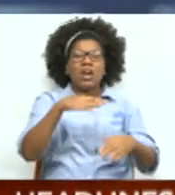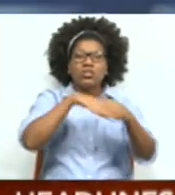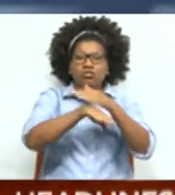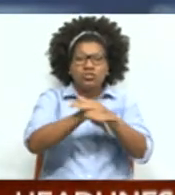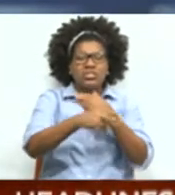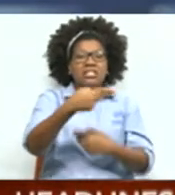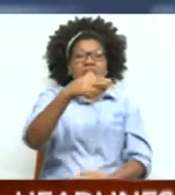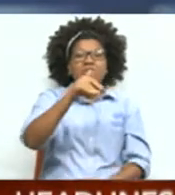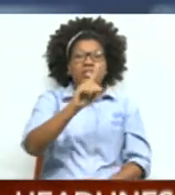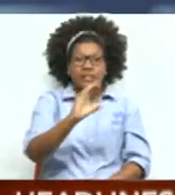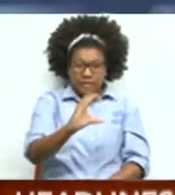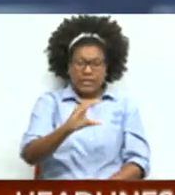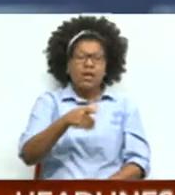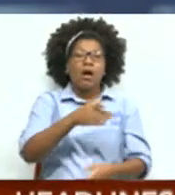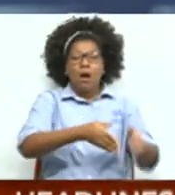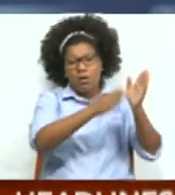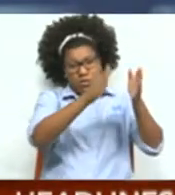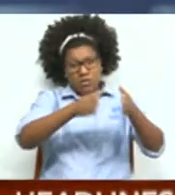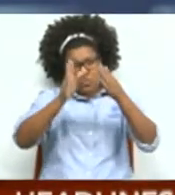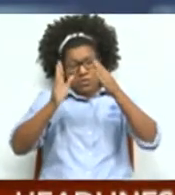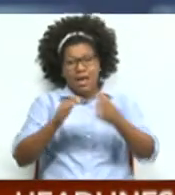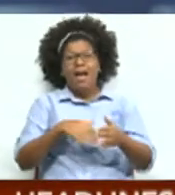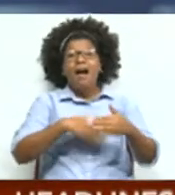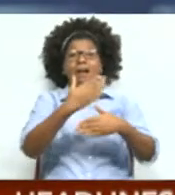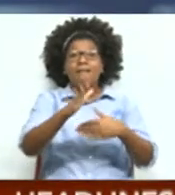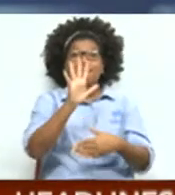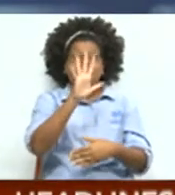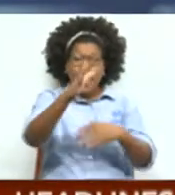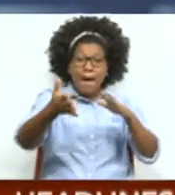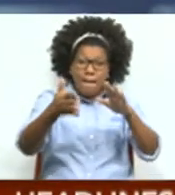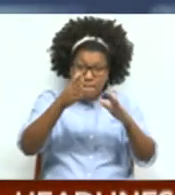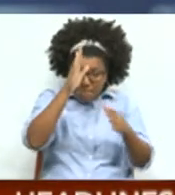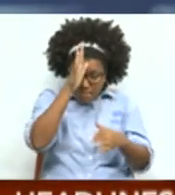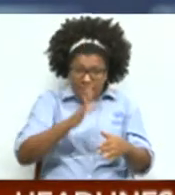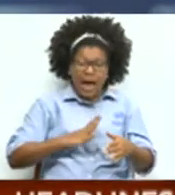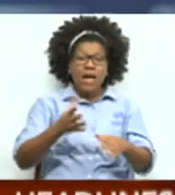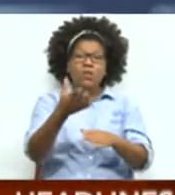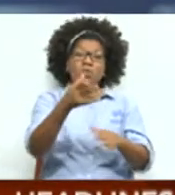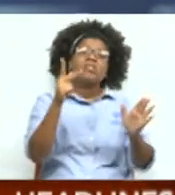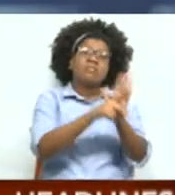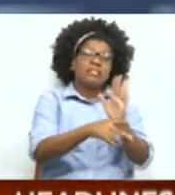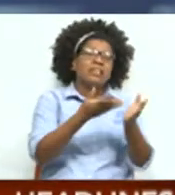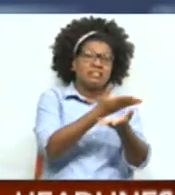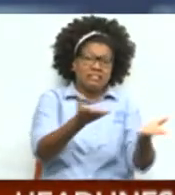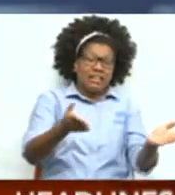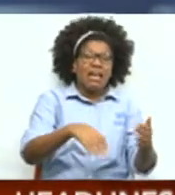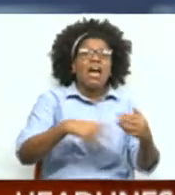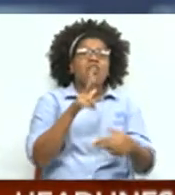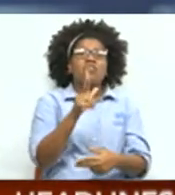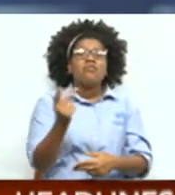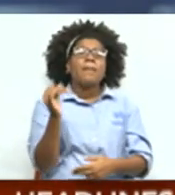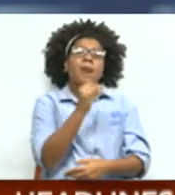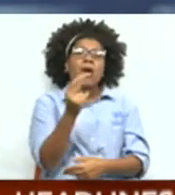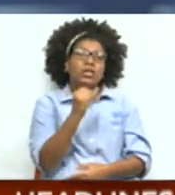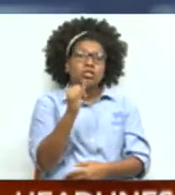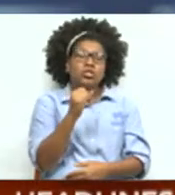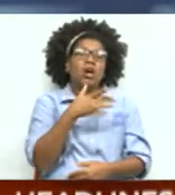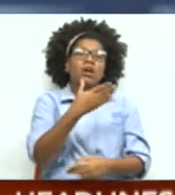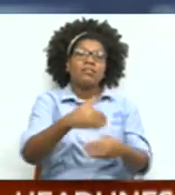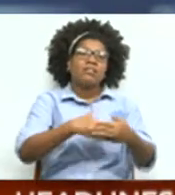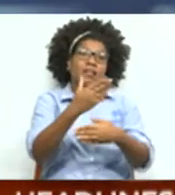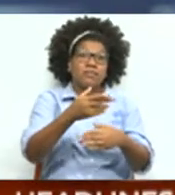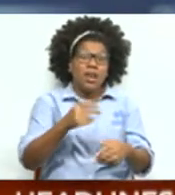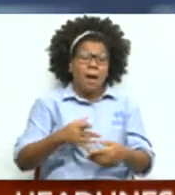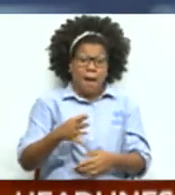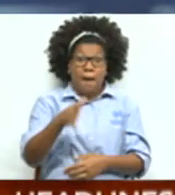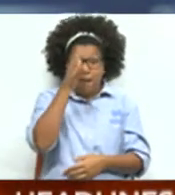after 5 men were gunned down and 3 others were injured in a brazen attack. On Saturday, gunmen with high-powered weapons drove into the